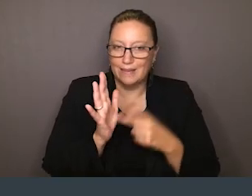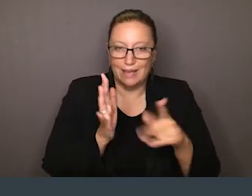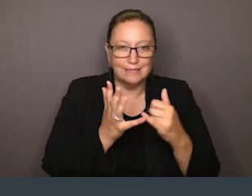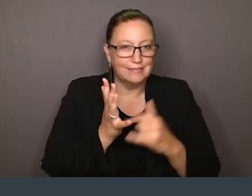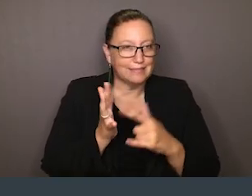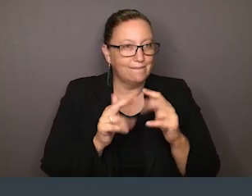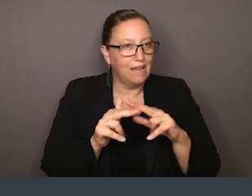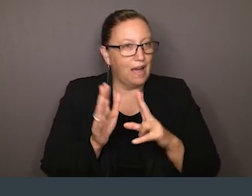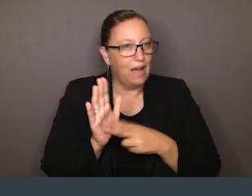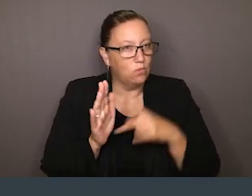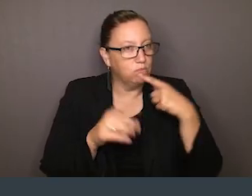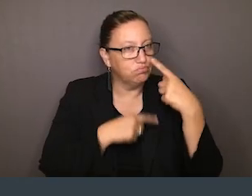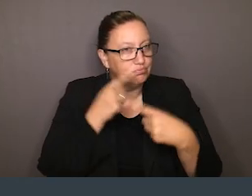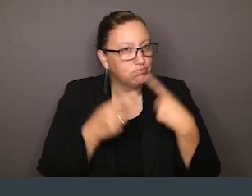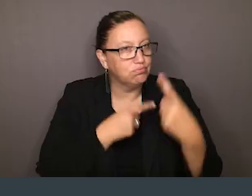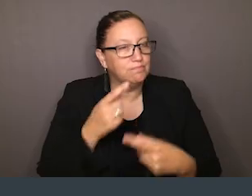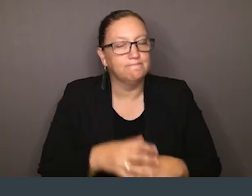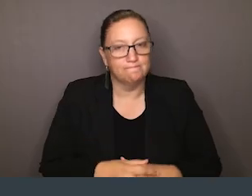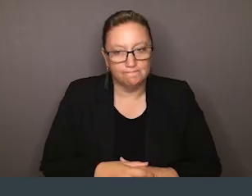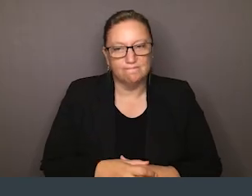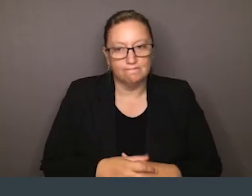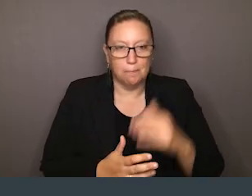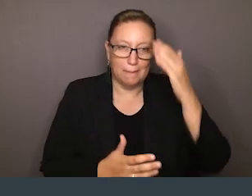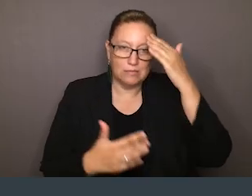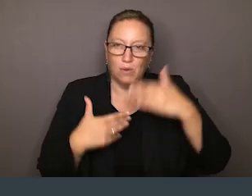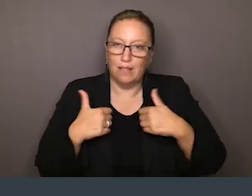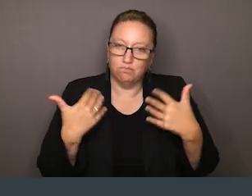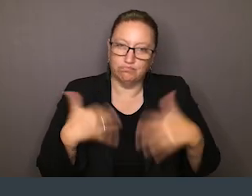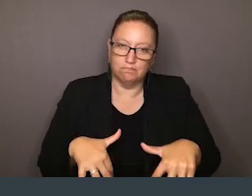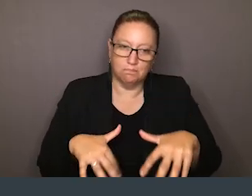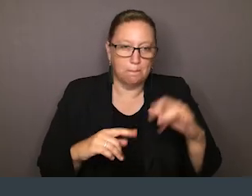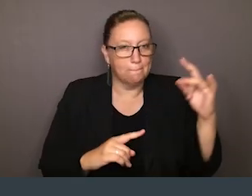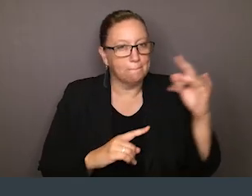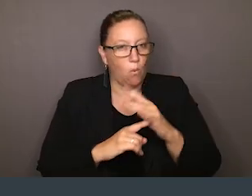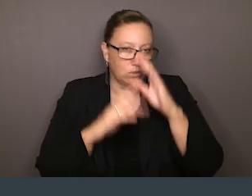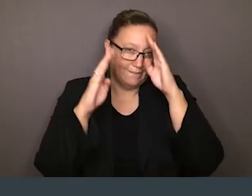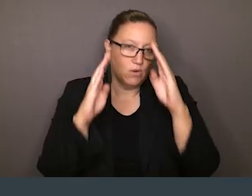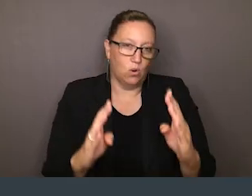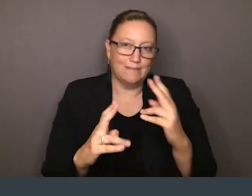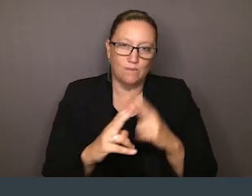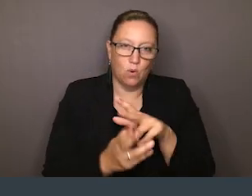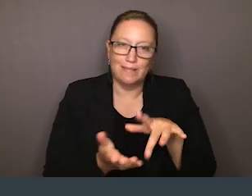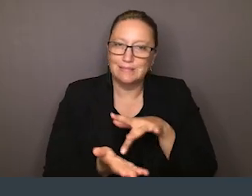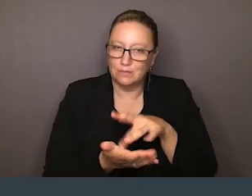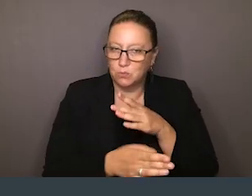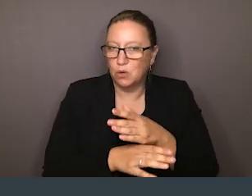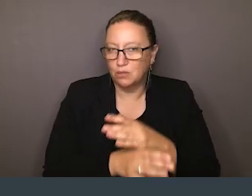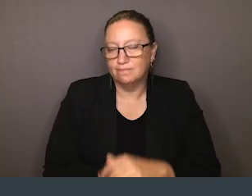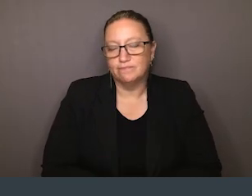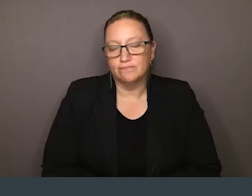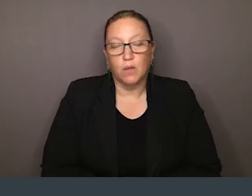Stefan in more detail, mental health is such an important focus of the centre's work because people